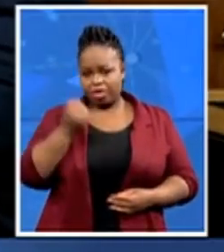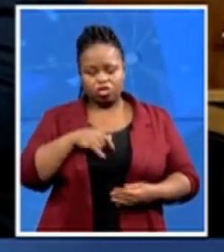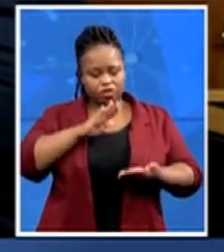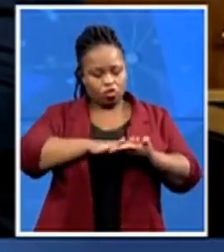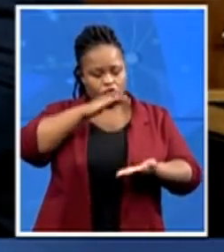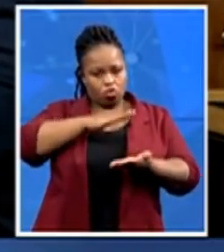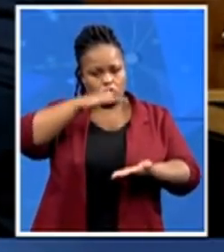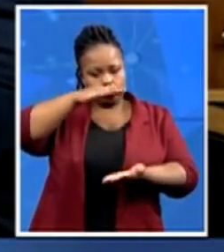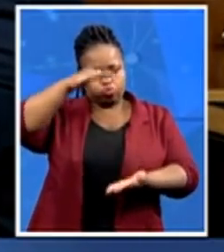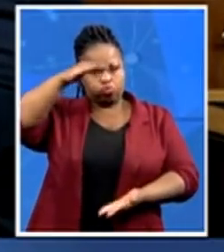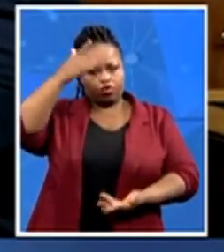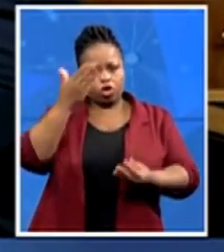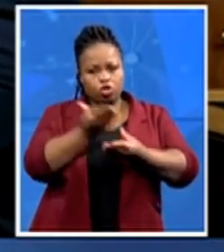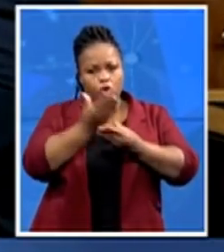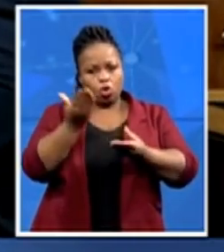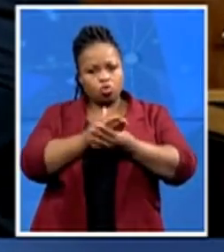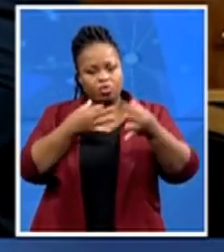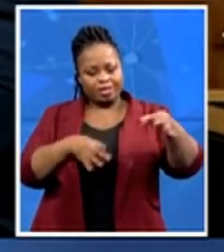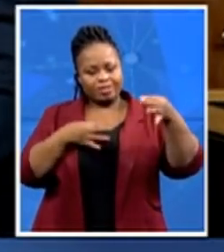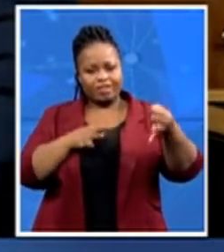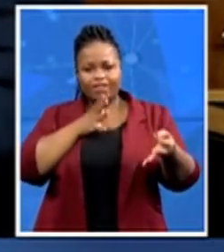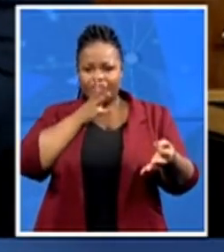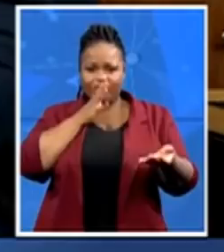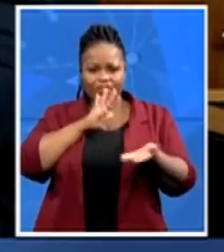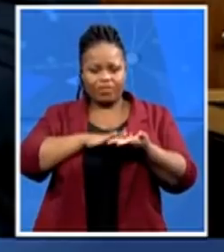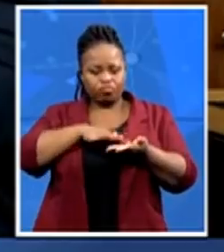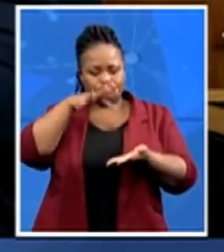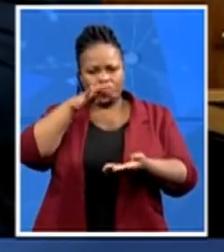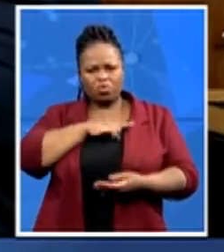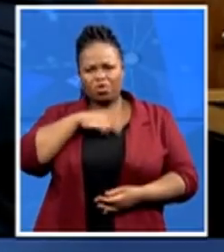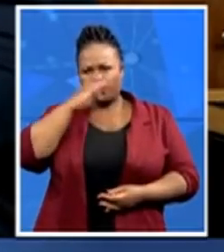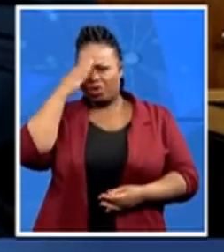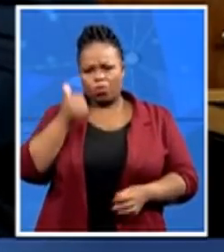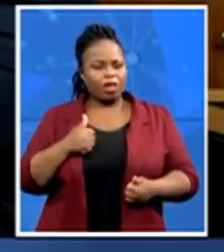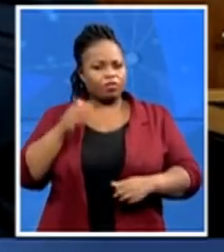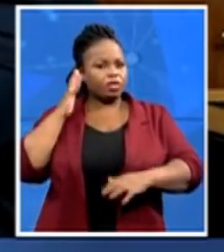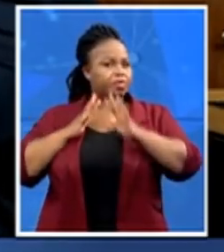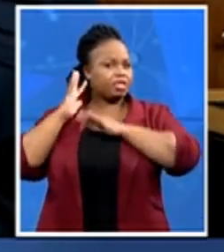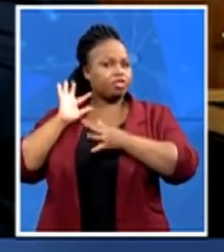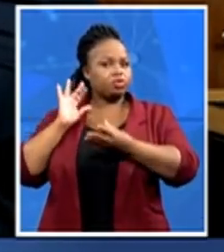in these trials we all know so well? To incarcerate people who